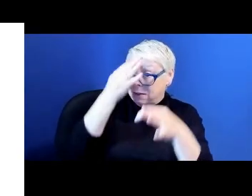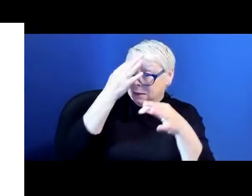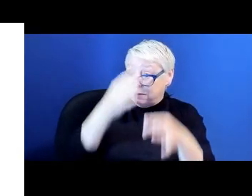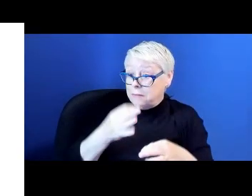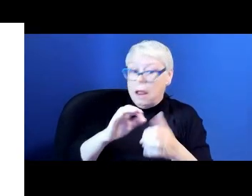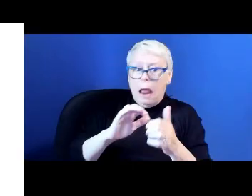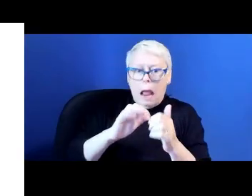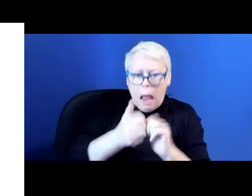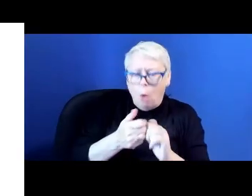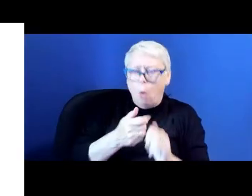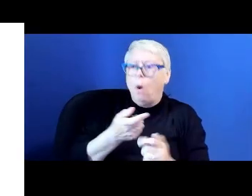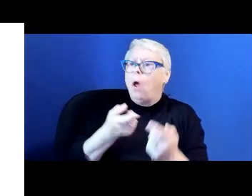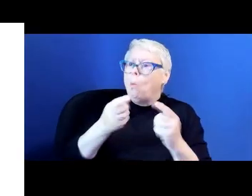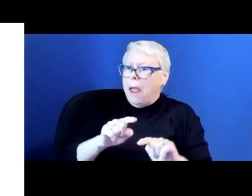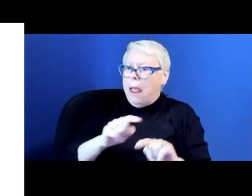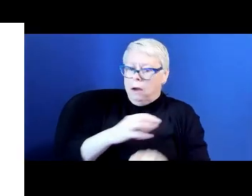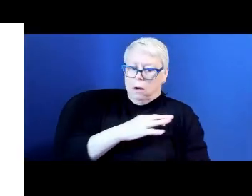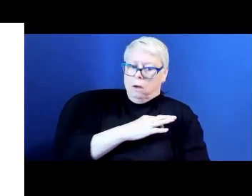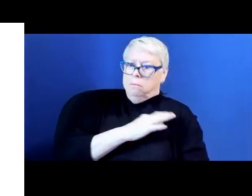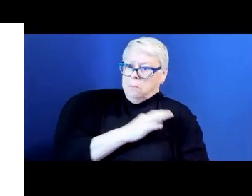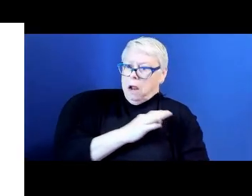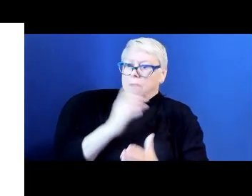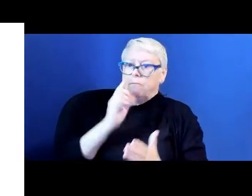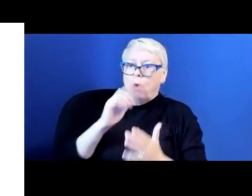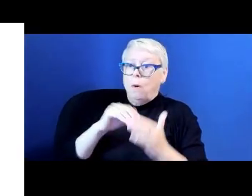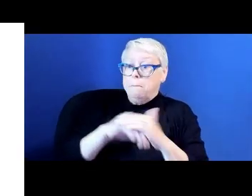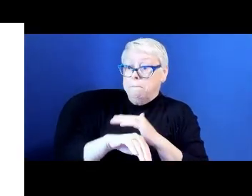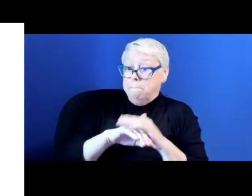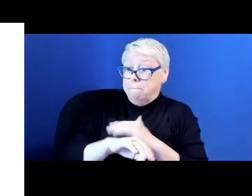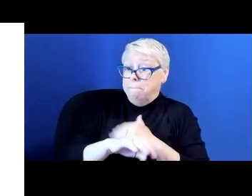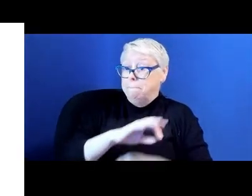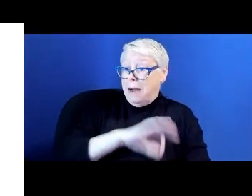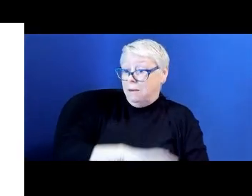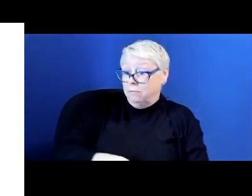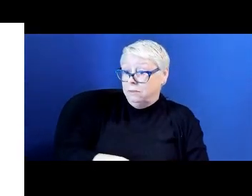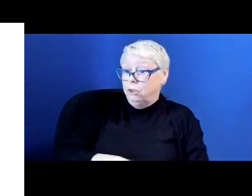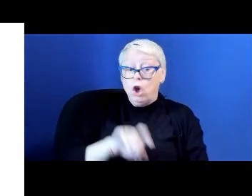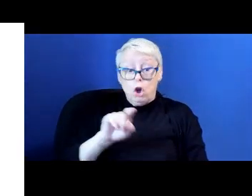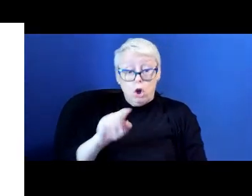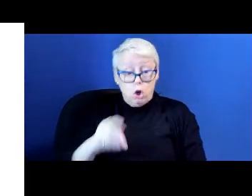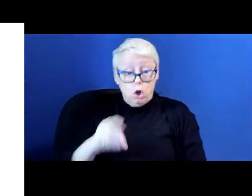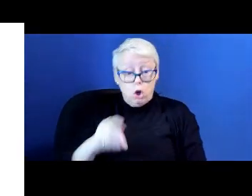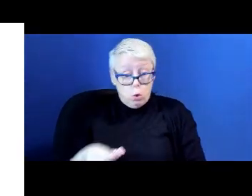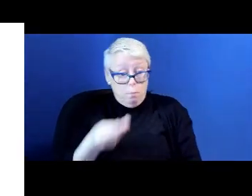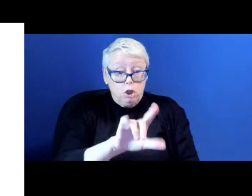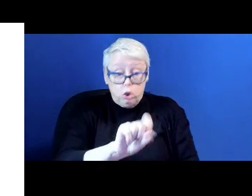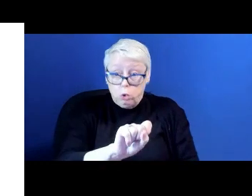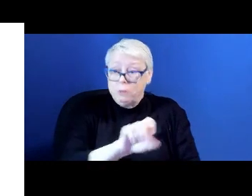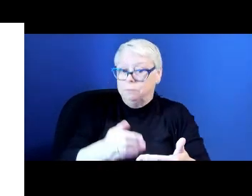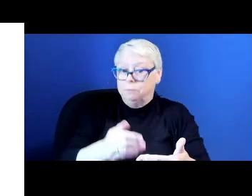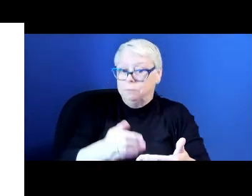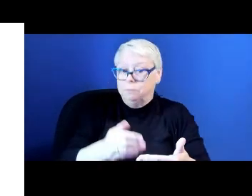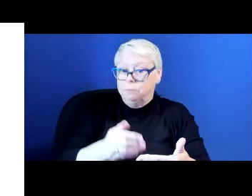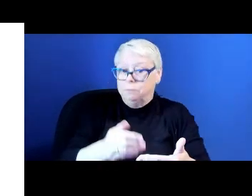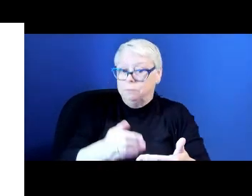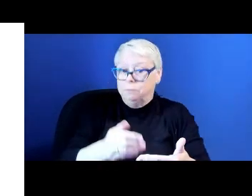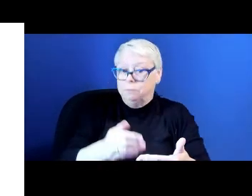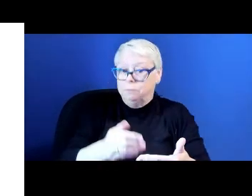and apply for benefits, while you provide the tools to support action. Next is to establish